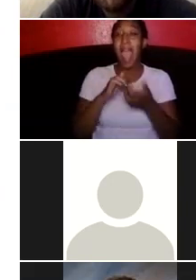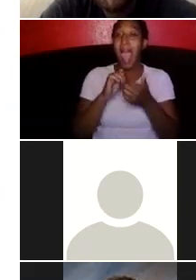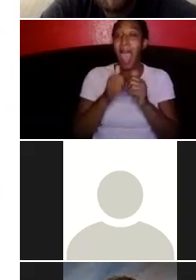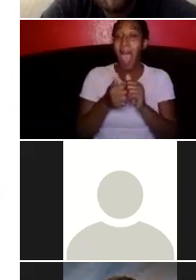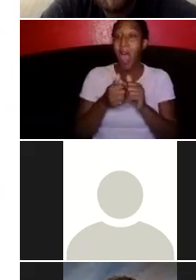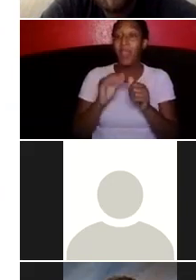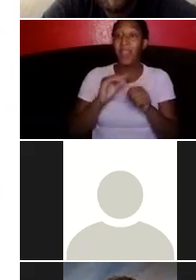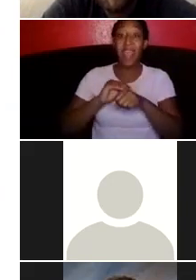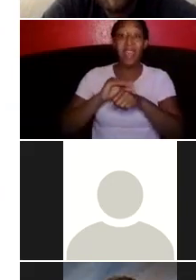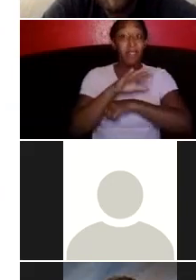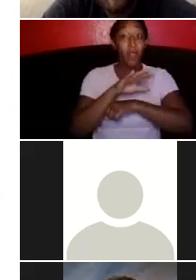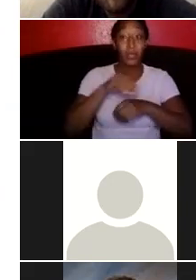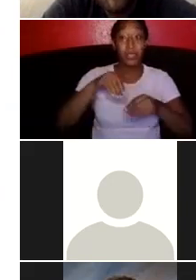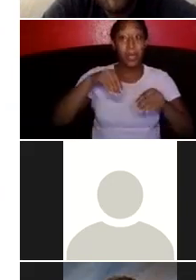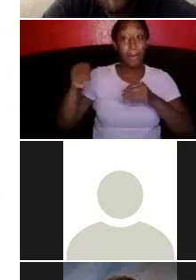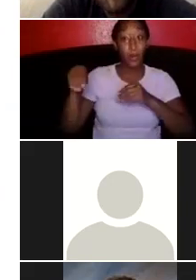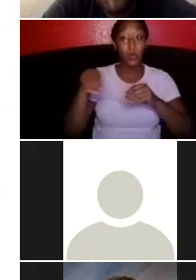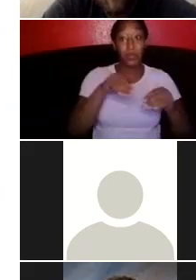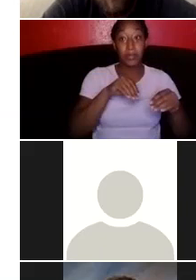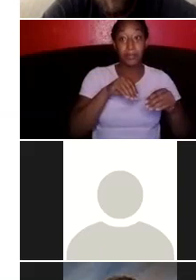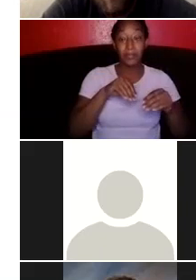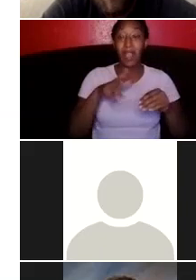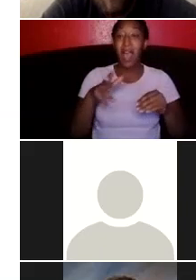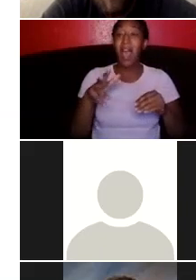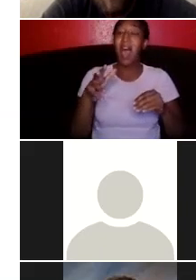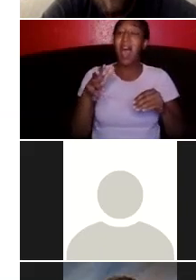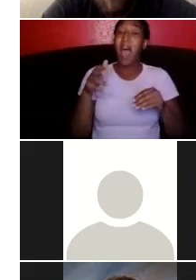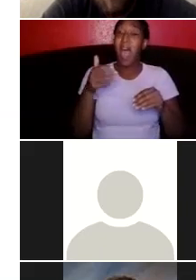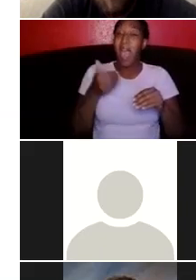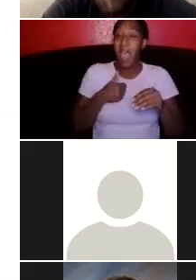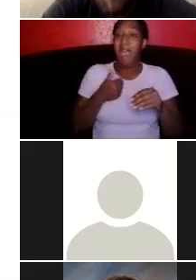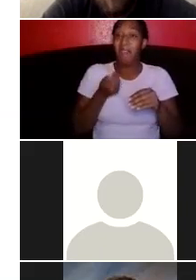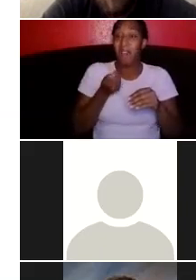So there are a couple of things that I need to do today.